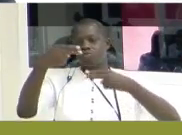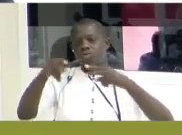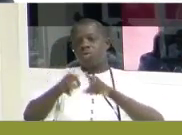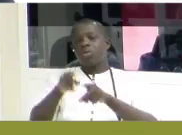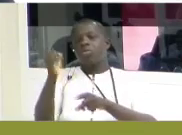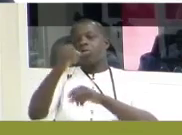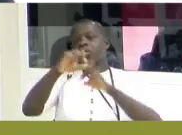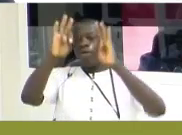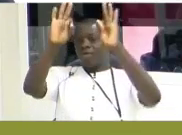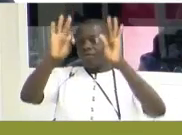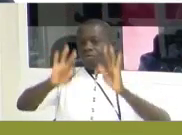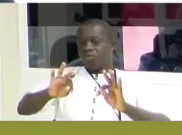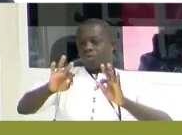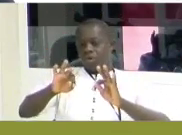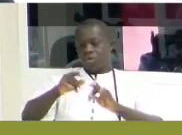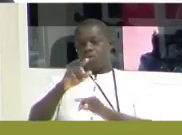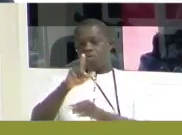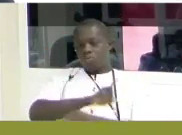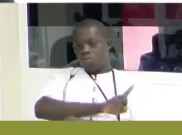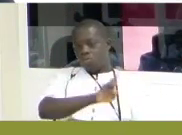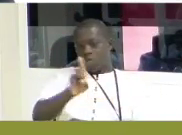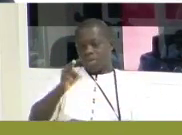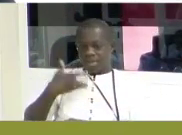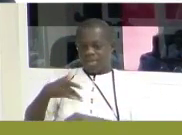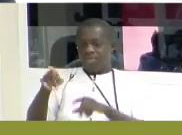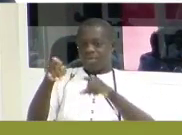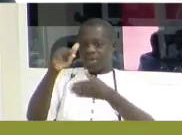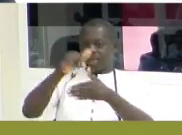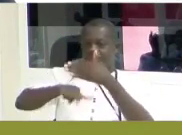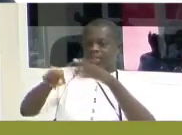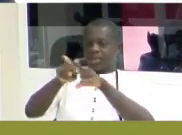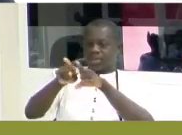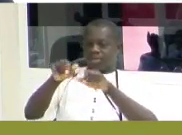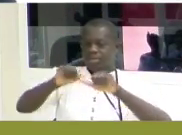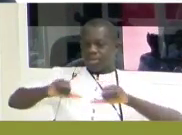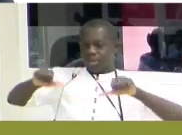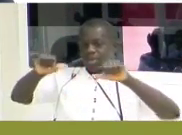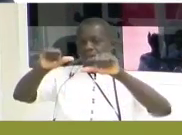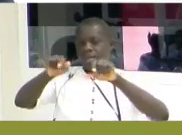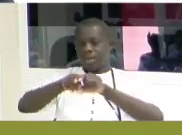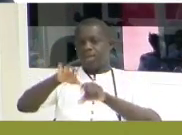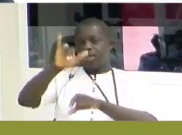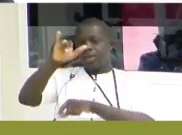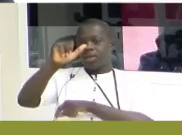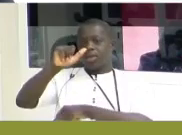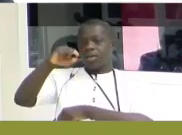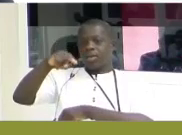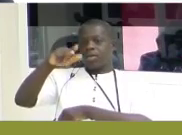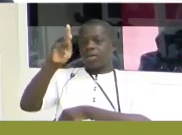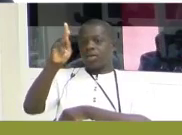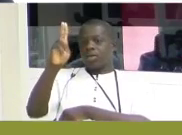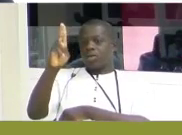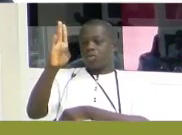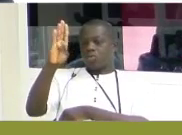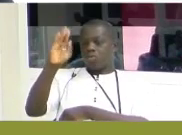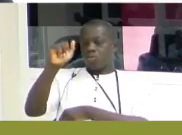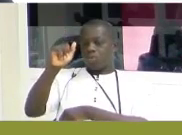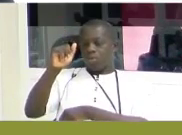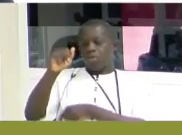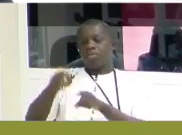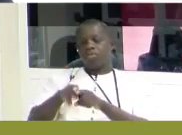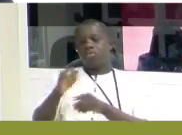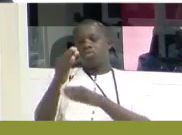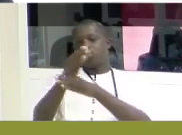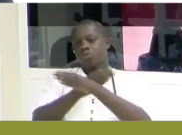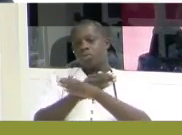we used to live in the same area as Yankuba Jambang. So when he also left for the US, because he was with Citizen FM, Daily